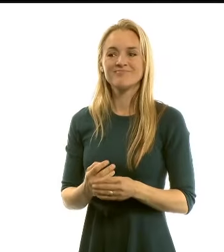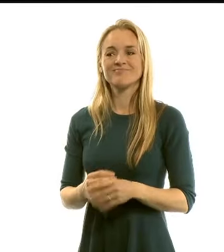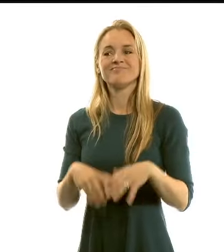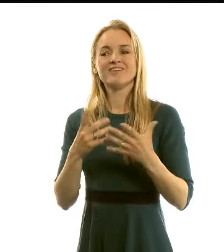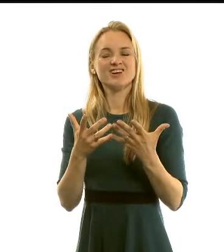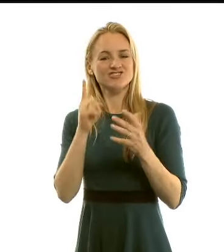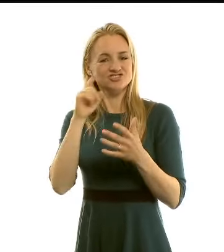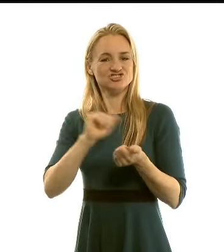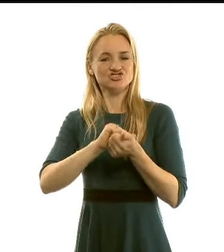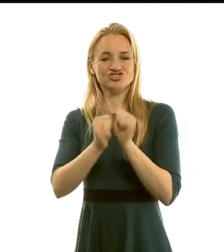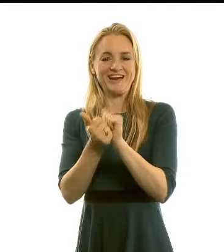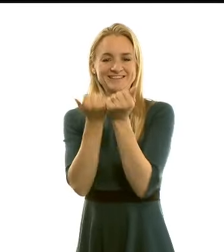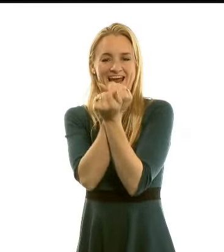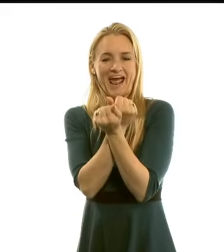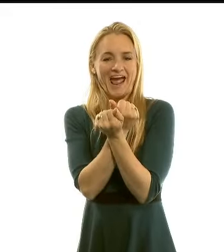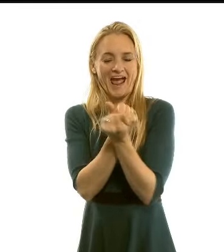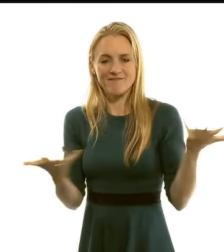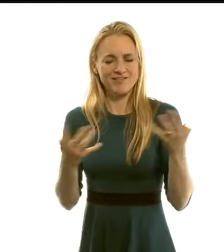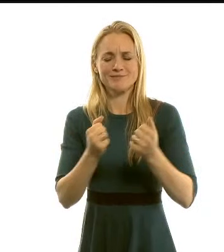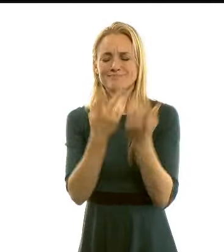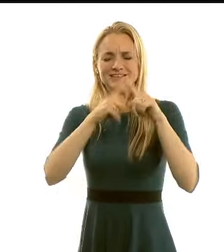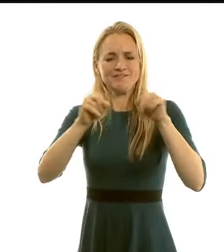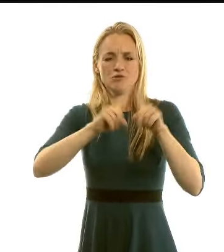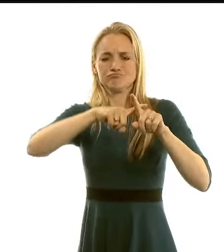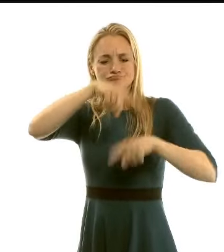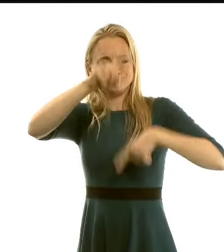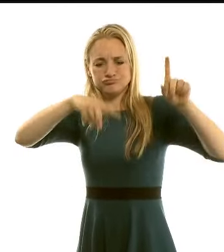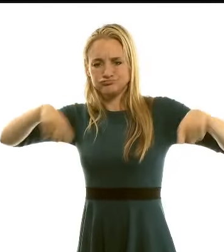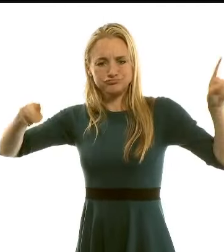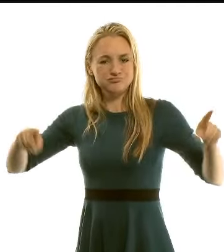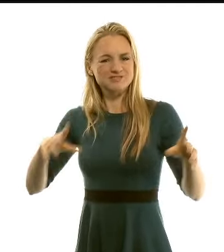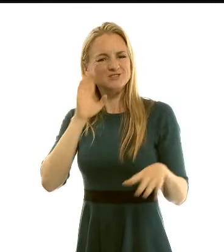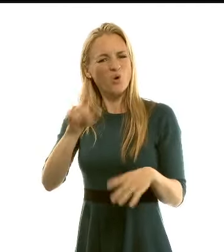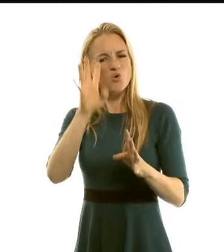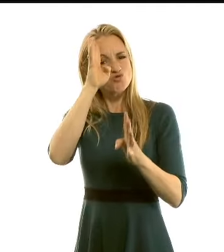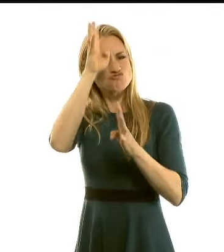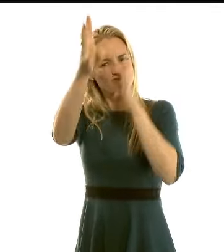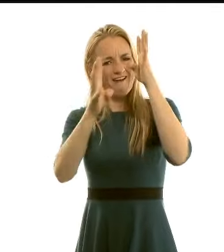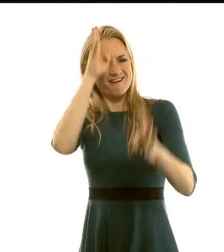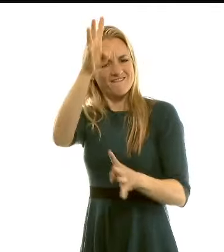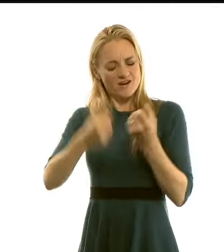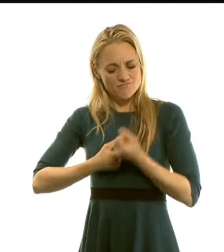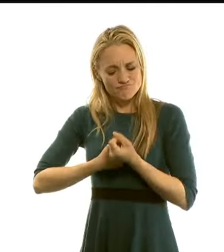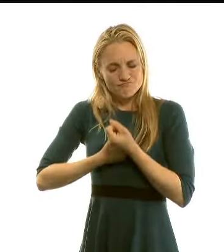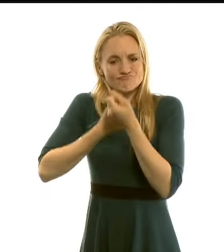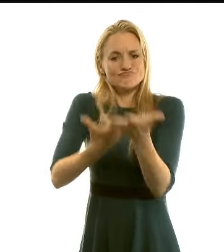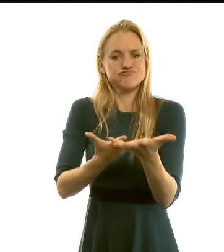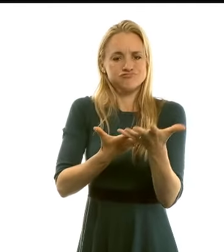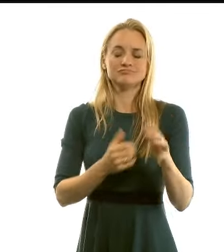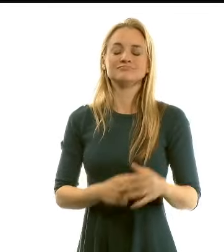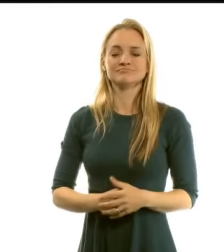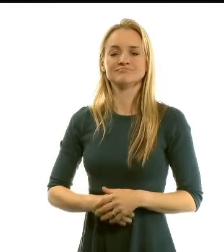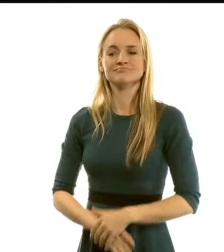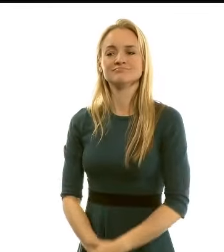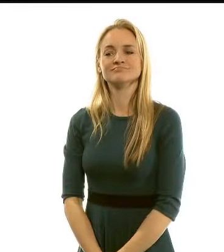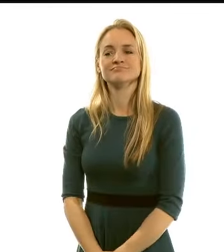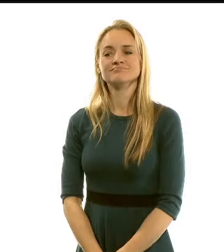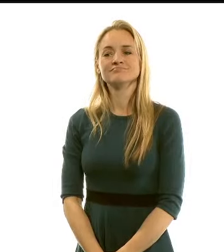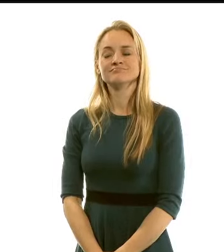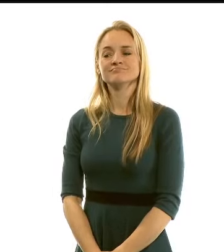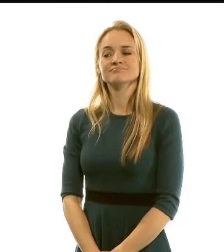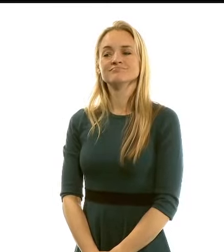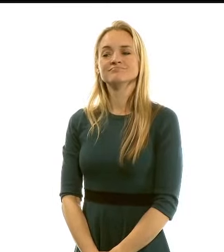indefinitely and in a myriad of ways to completely unleash your creative side. All right, so